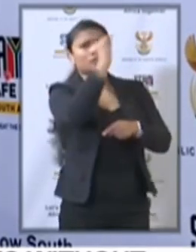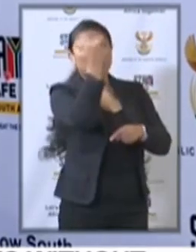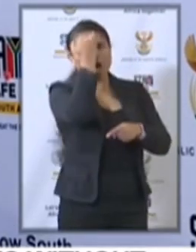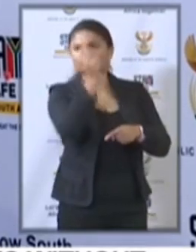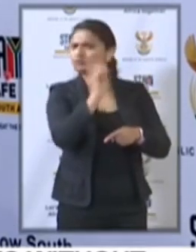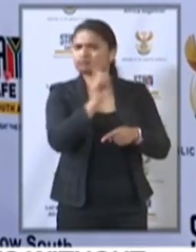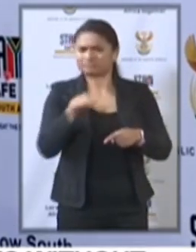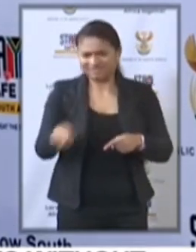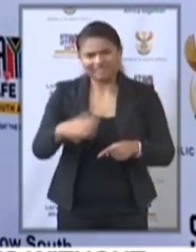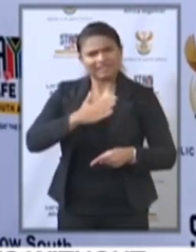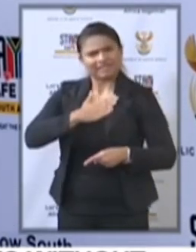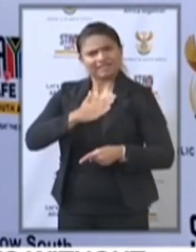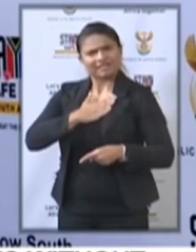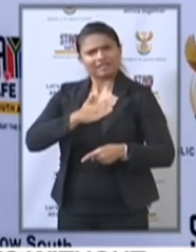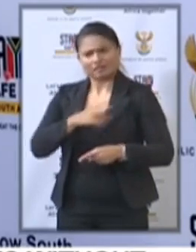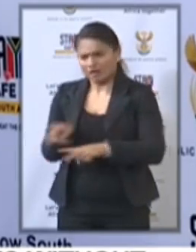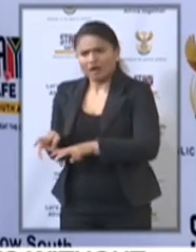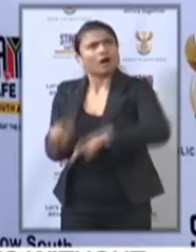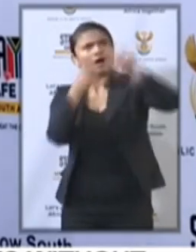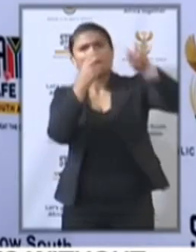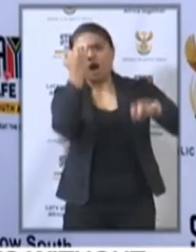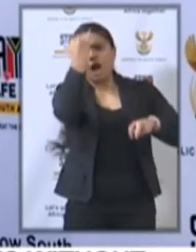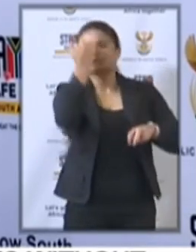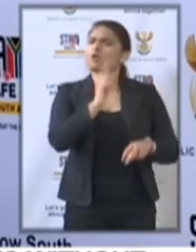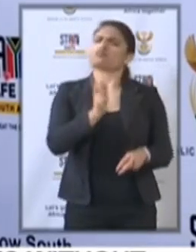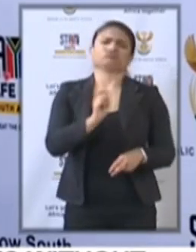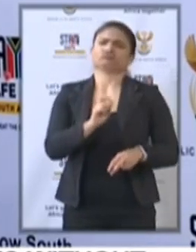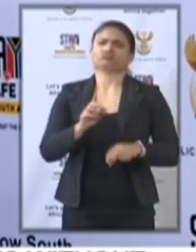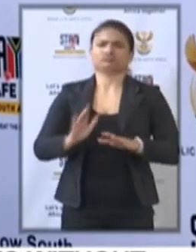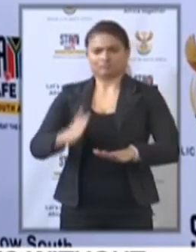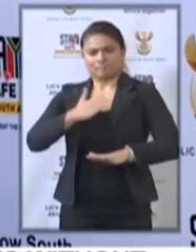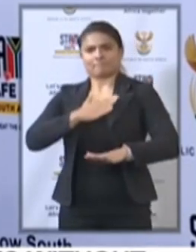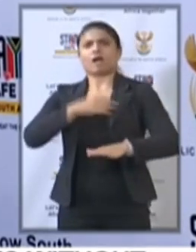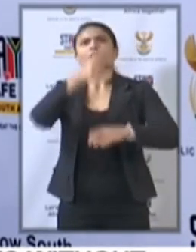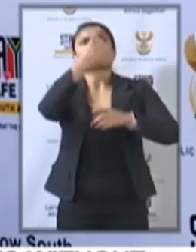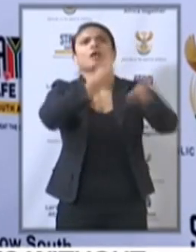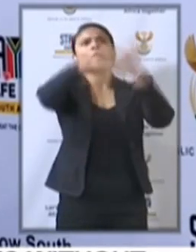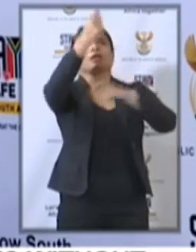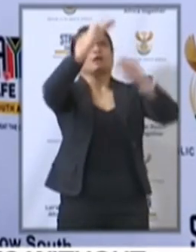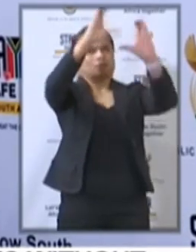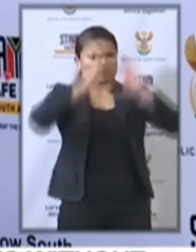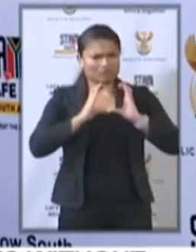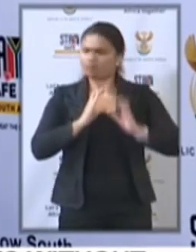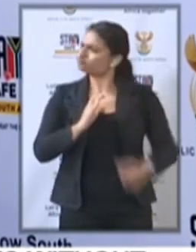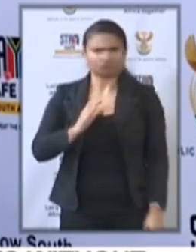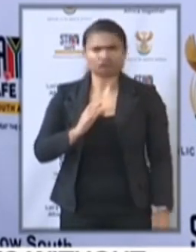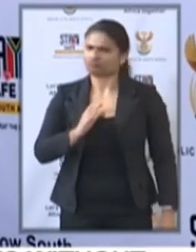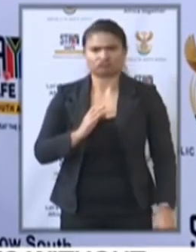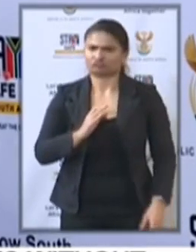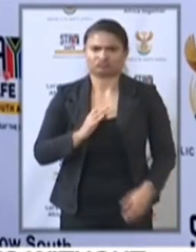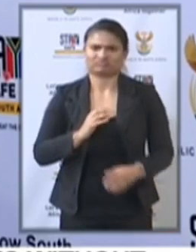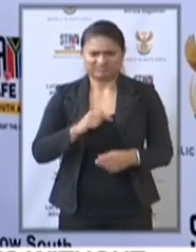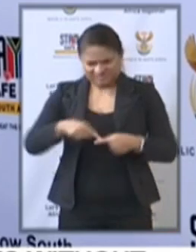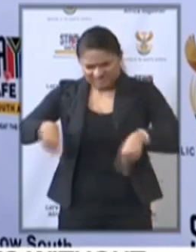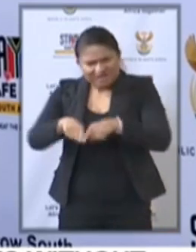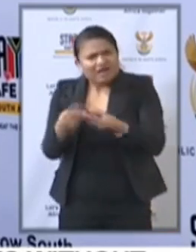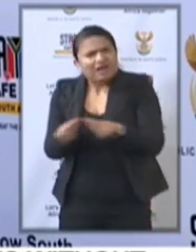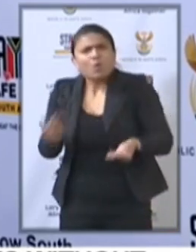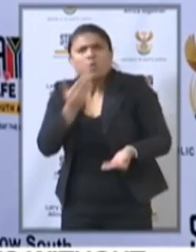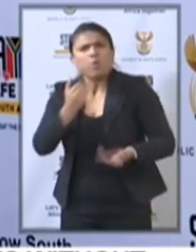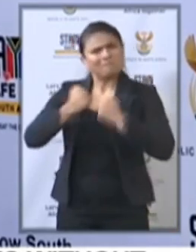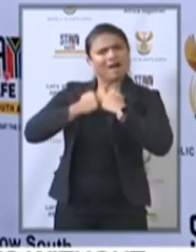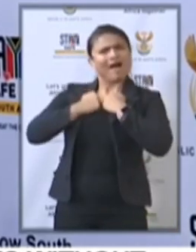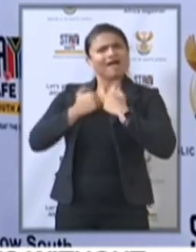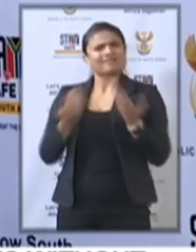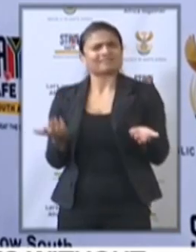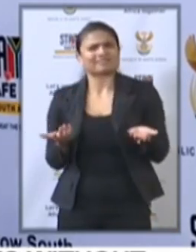herbs, and being then sold back to us here in the continent of Africa,